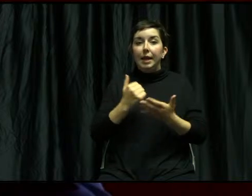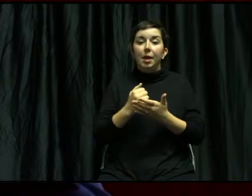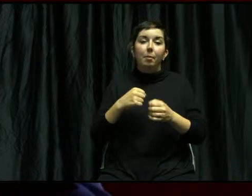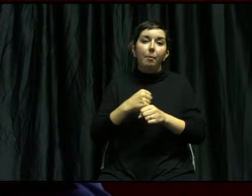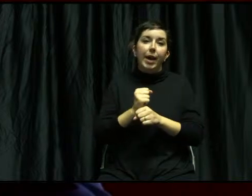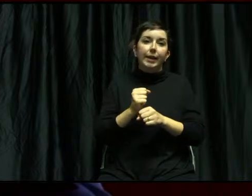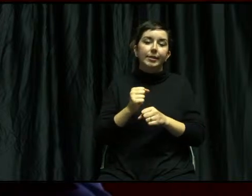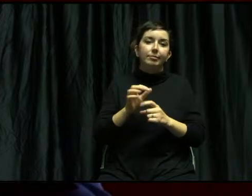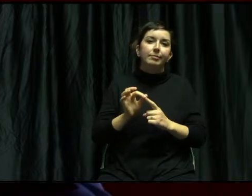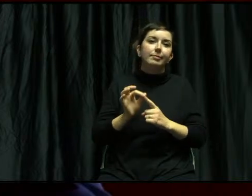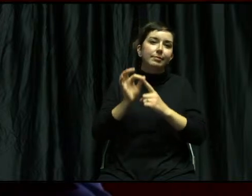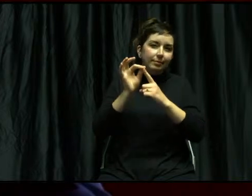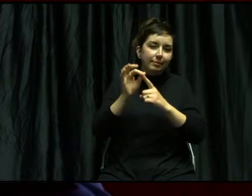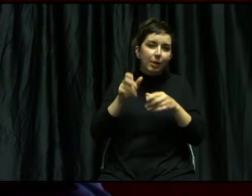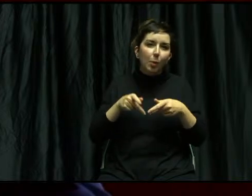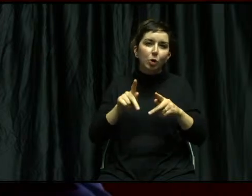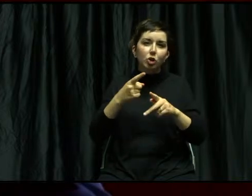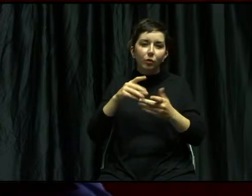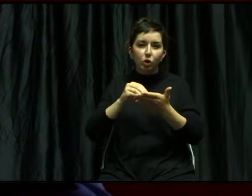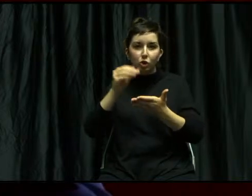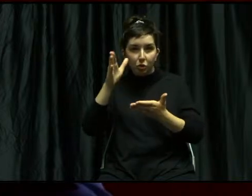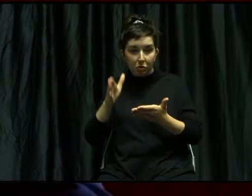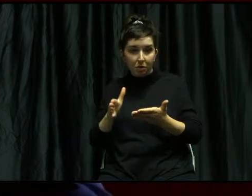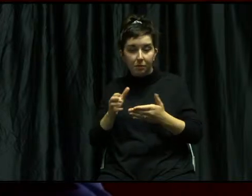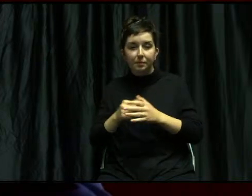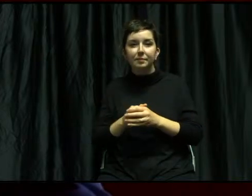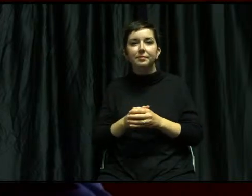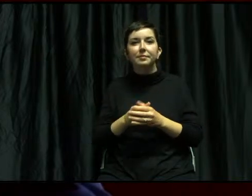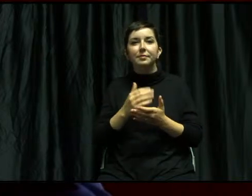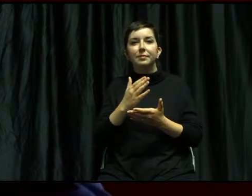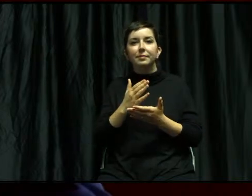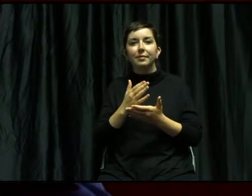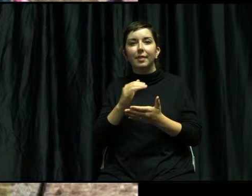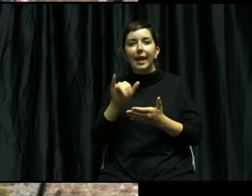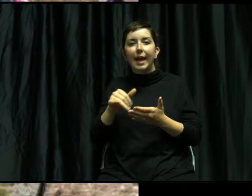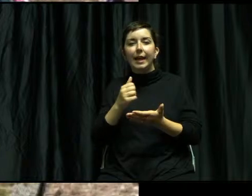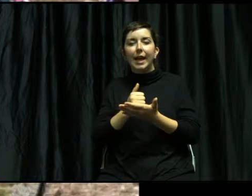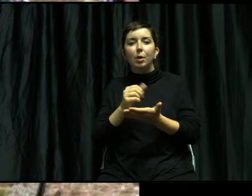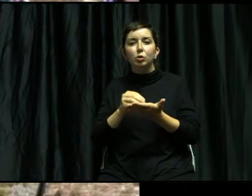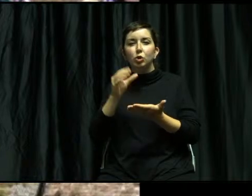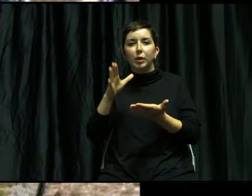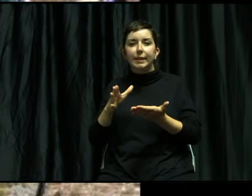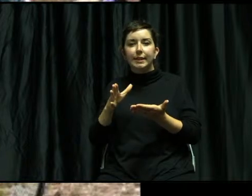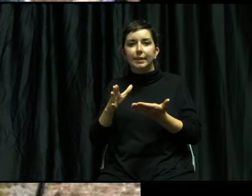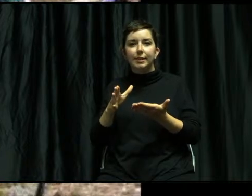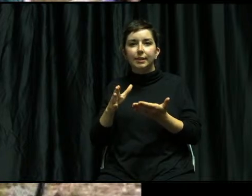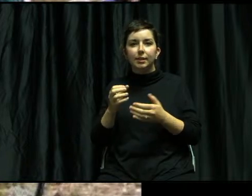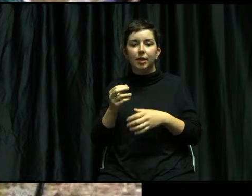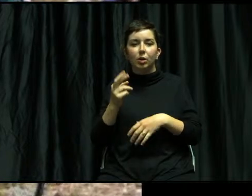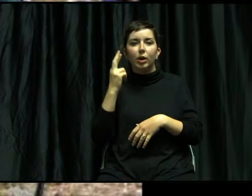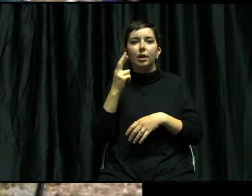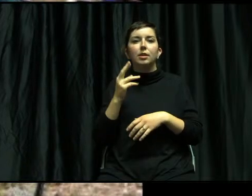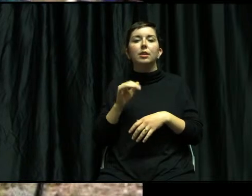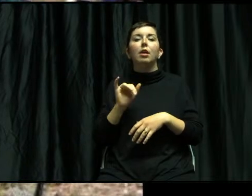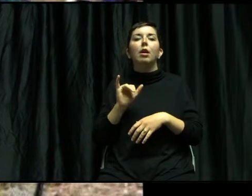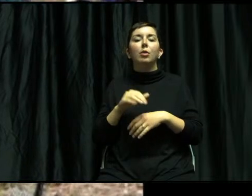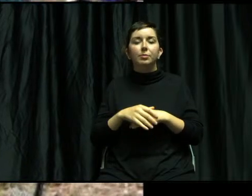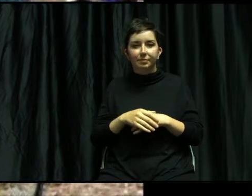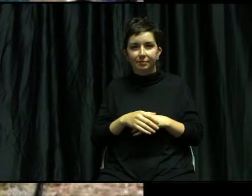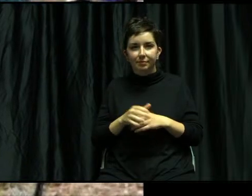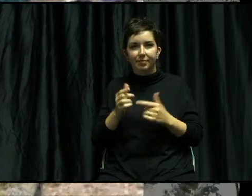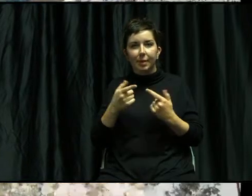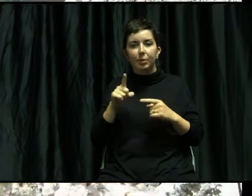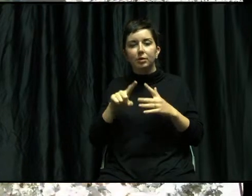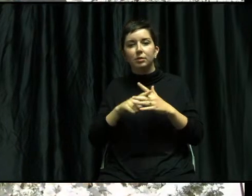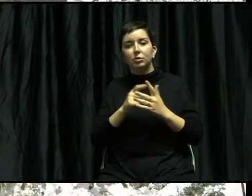students and doing something with students that really opens their eyes. Dr. Vaughn served as Dean of the John B. Goddard School of